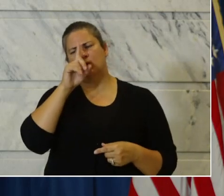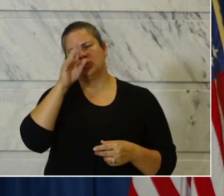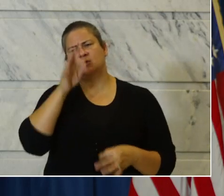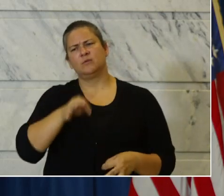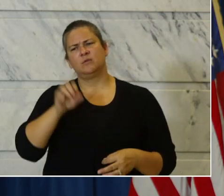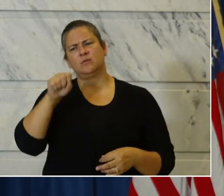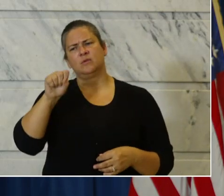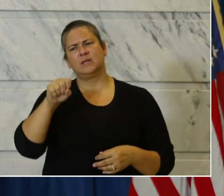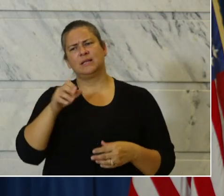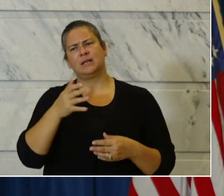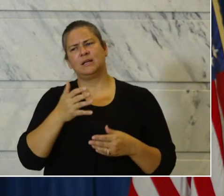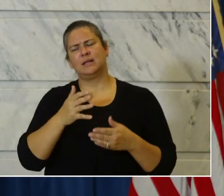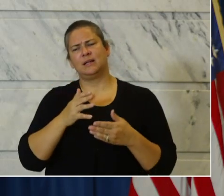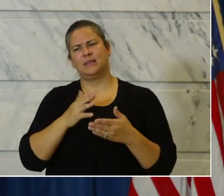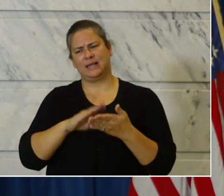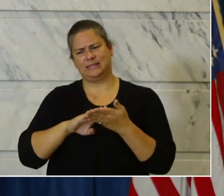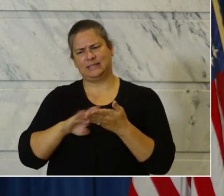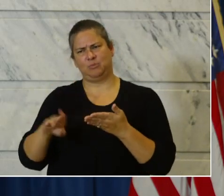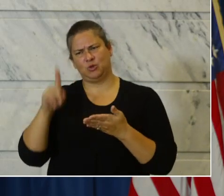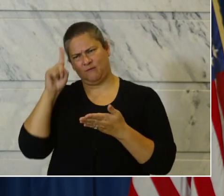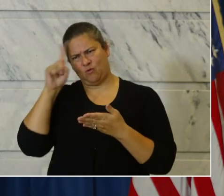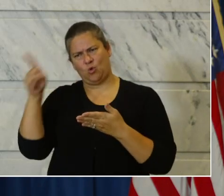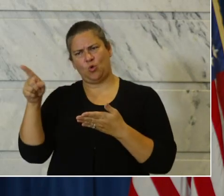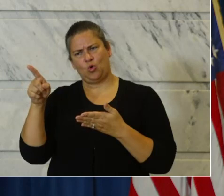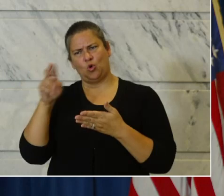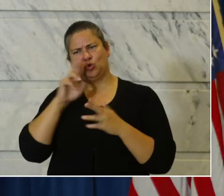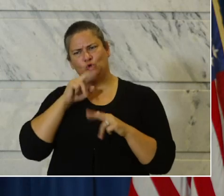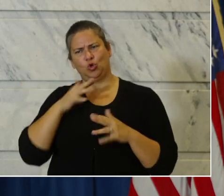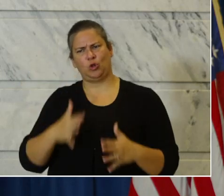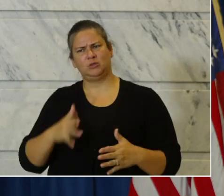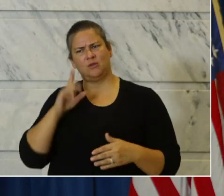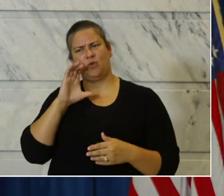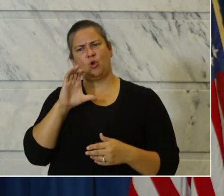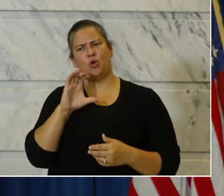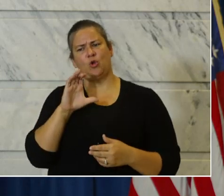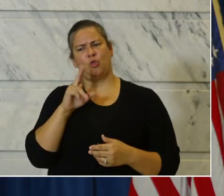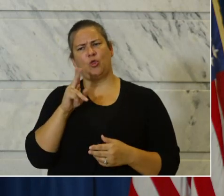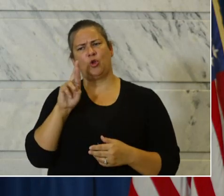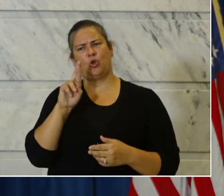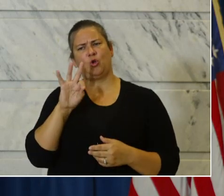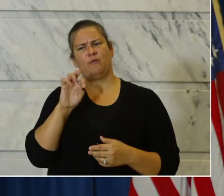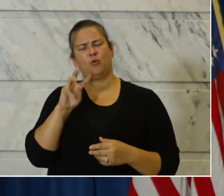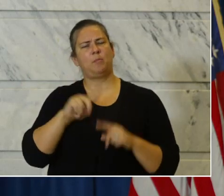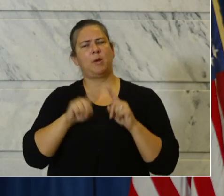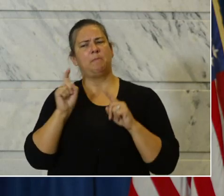the exception that applies to journalists for the curfew, that we need to make sure